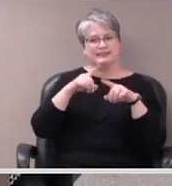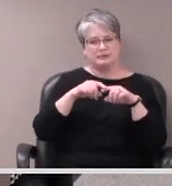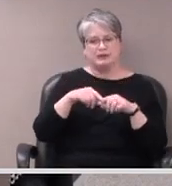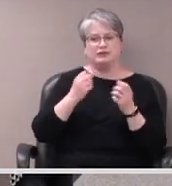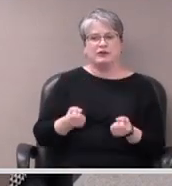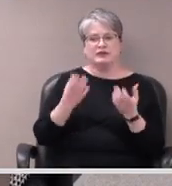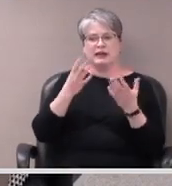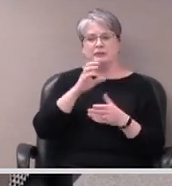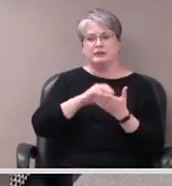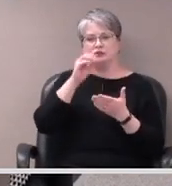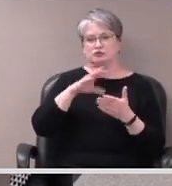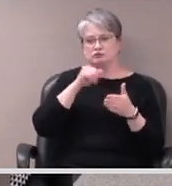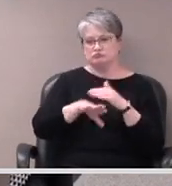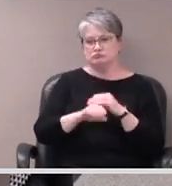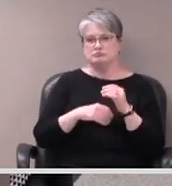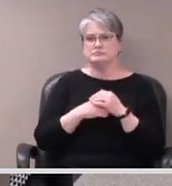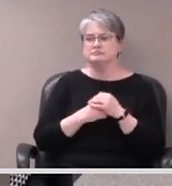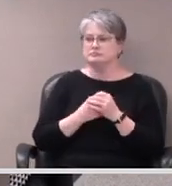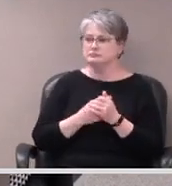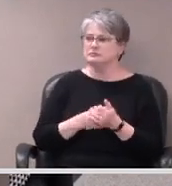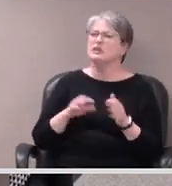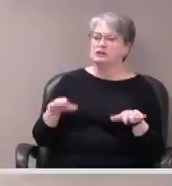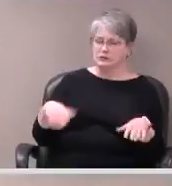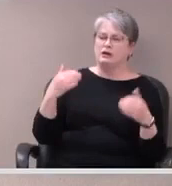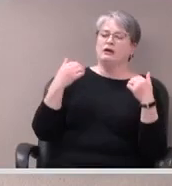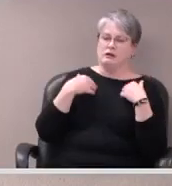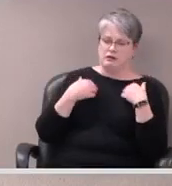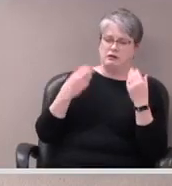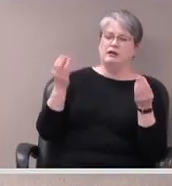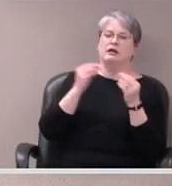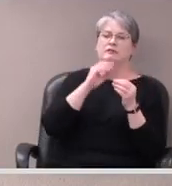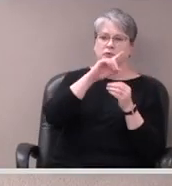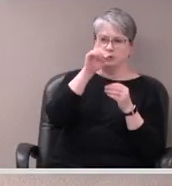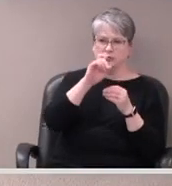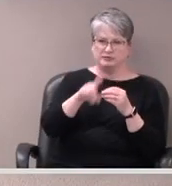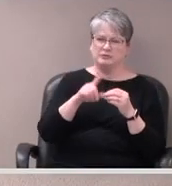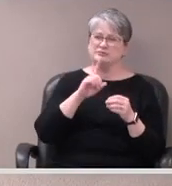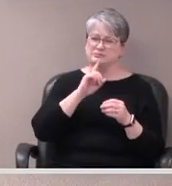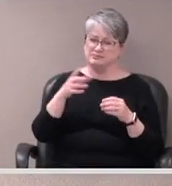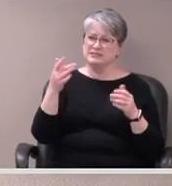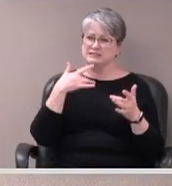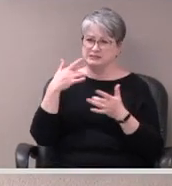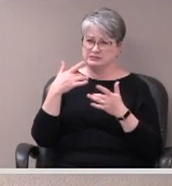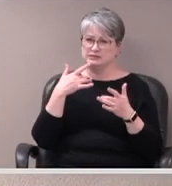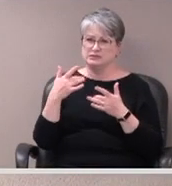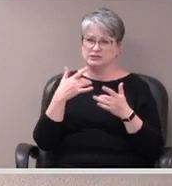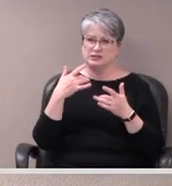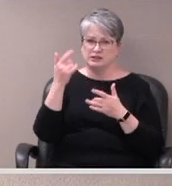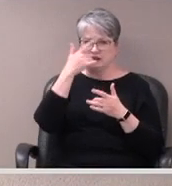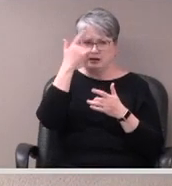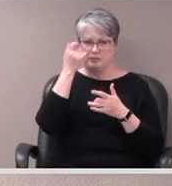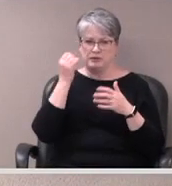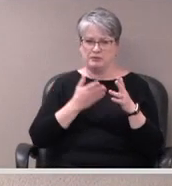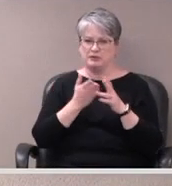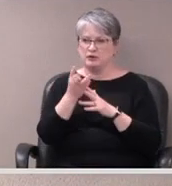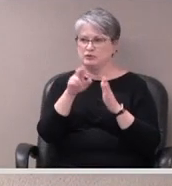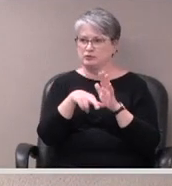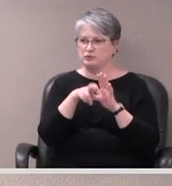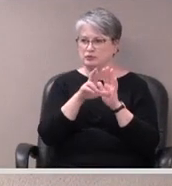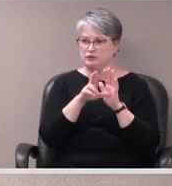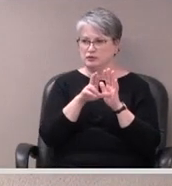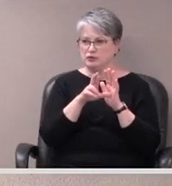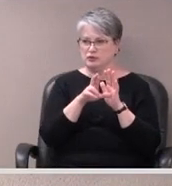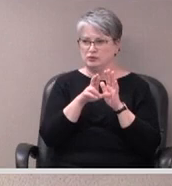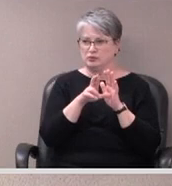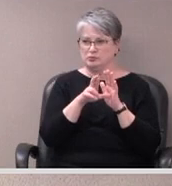Okay, thank you. I'll have more questions as we go on, but I'm very concerned about when we go through the review and what we are